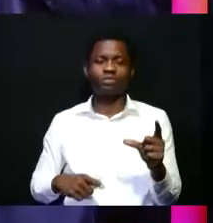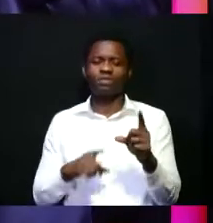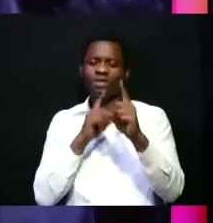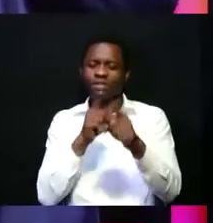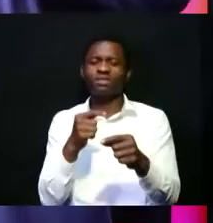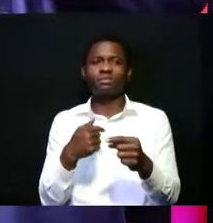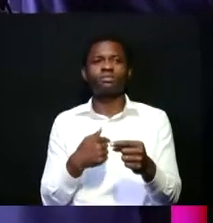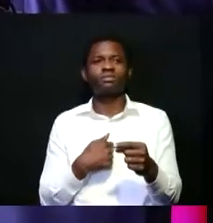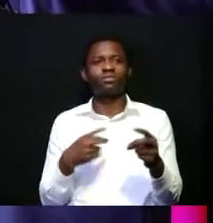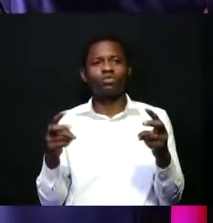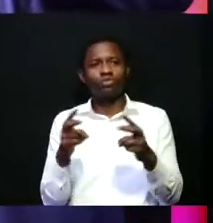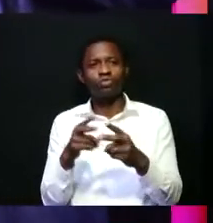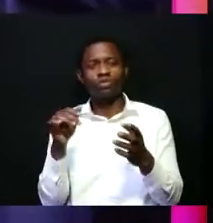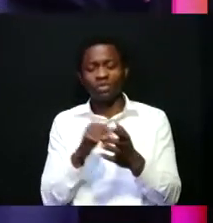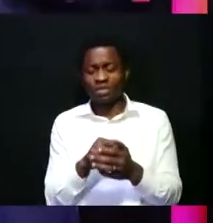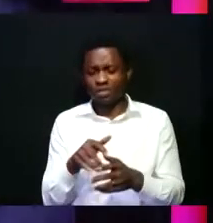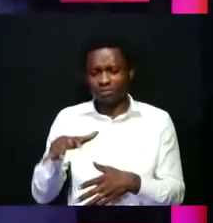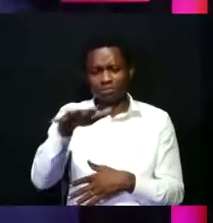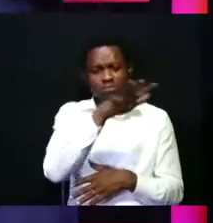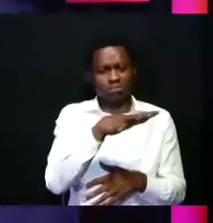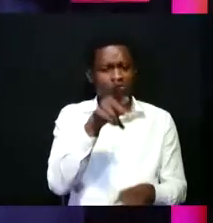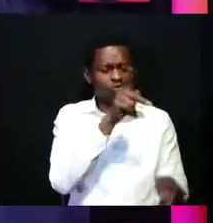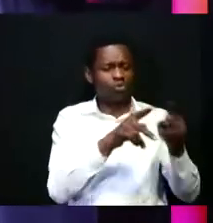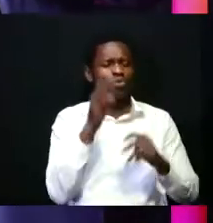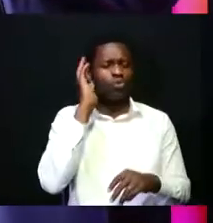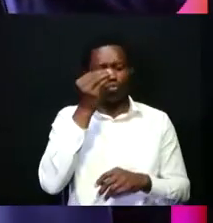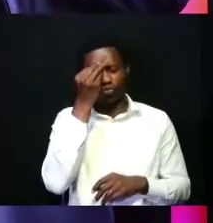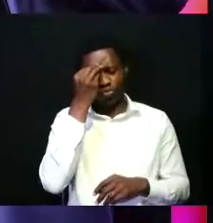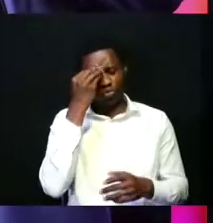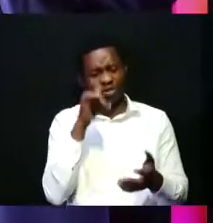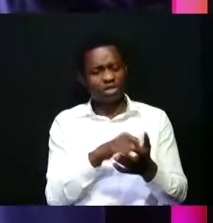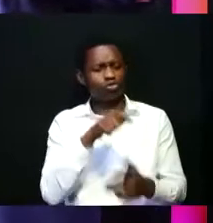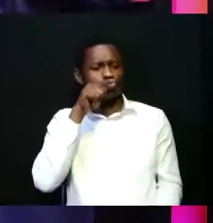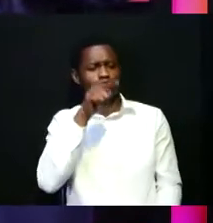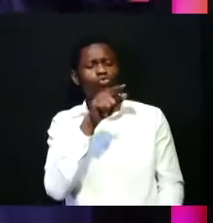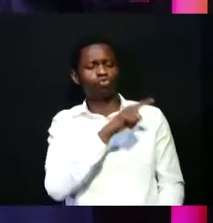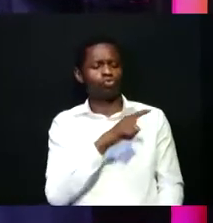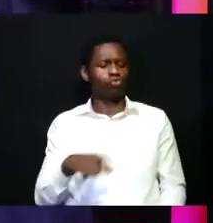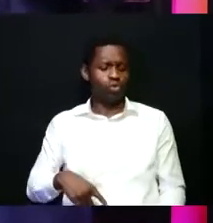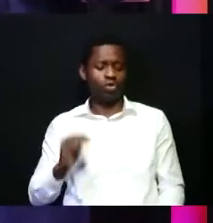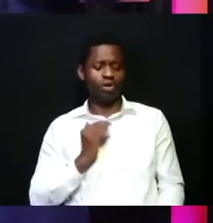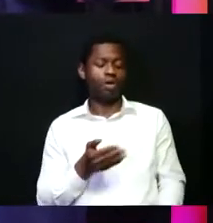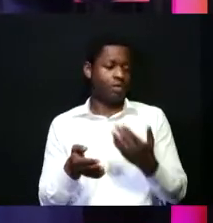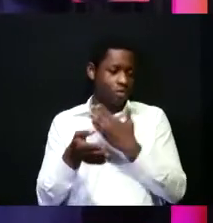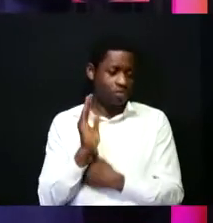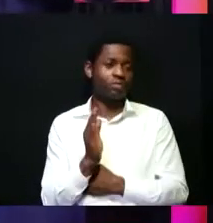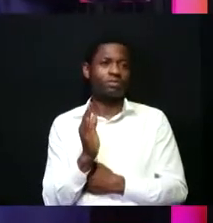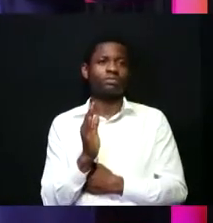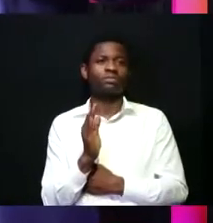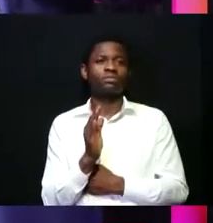Eurade Jemiso. So that these people will know that you, Lord, our God,